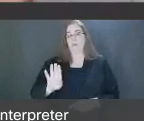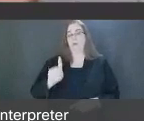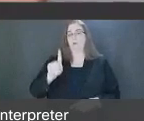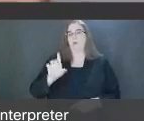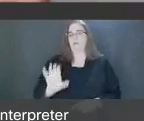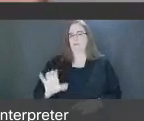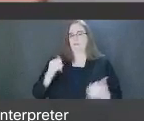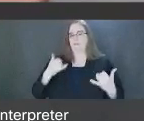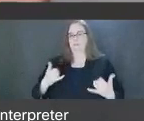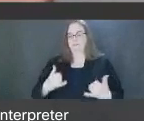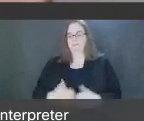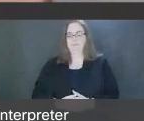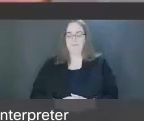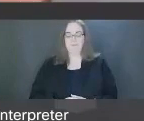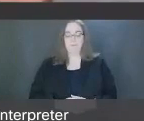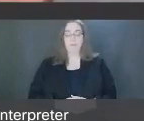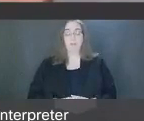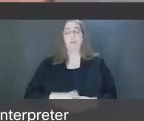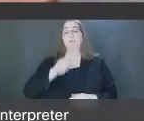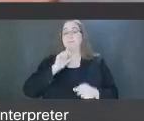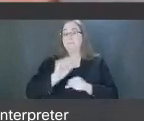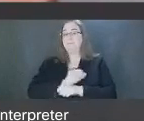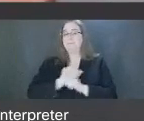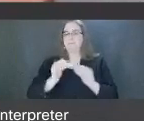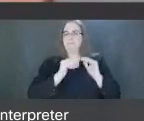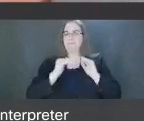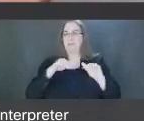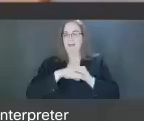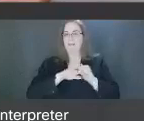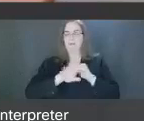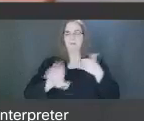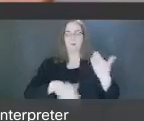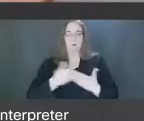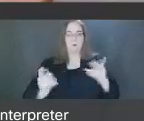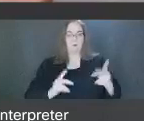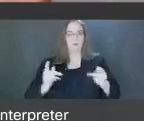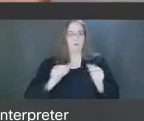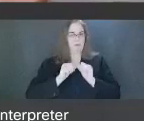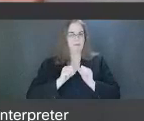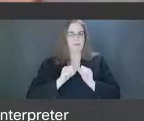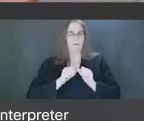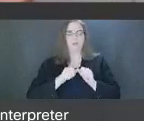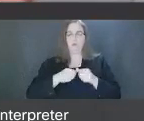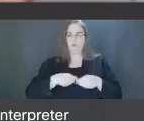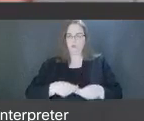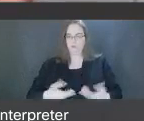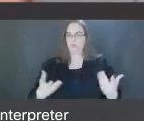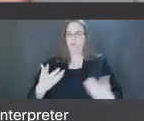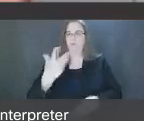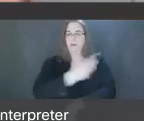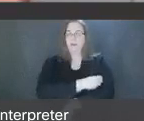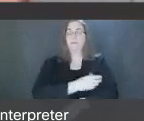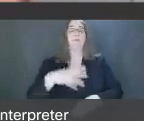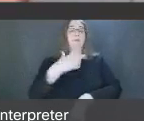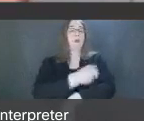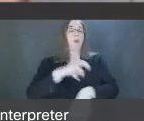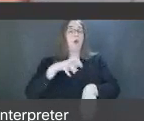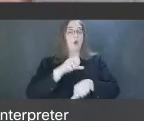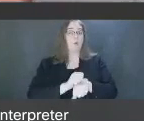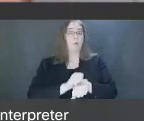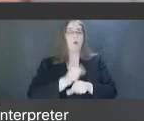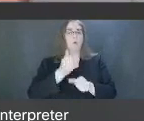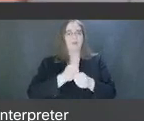1C. To ensure equitable access for all as we continue our rollout, vaccine appointments within